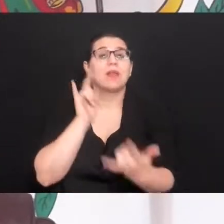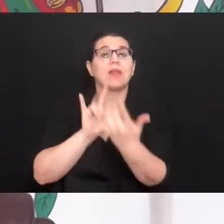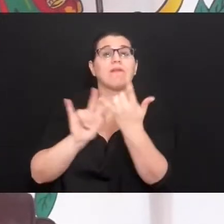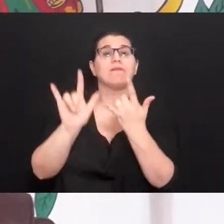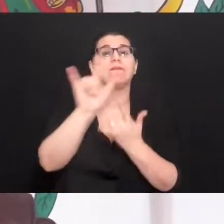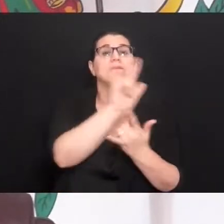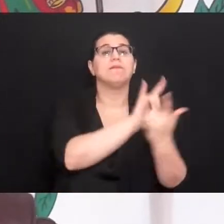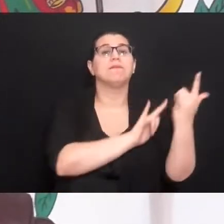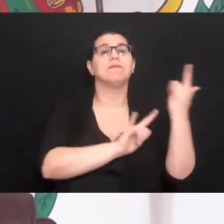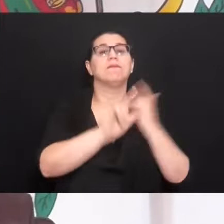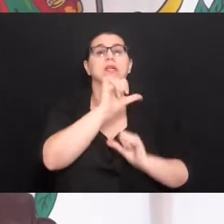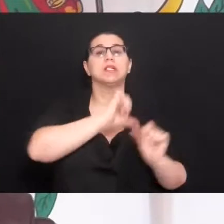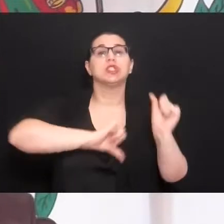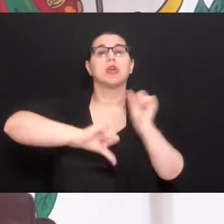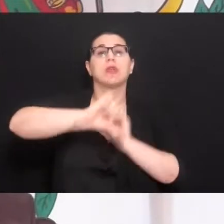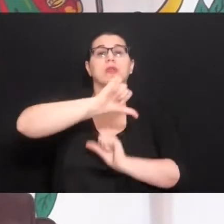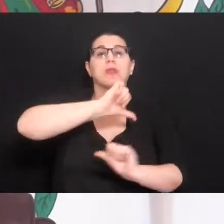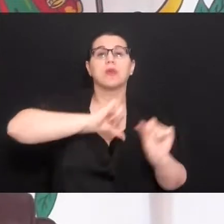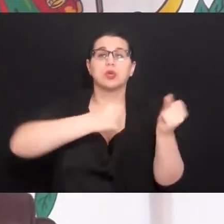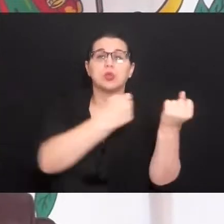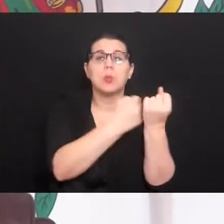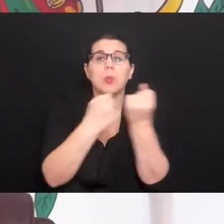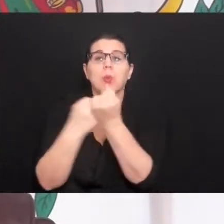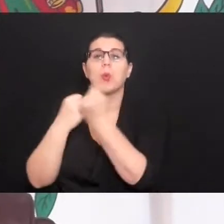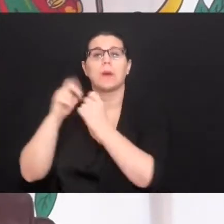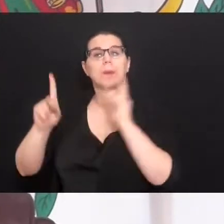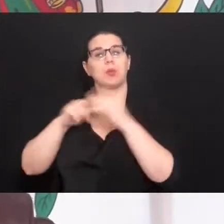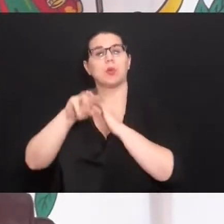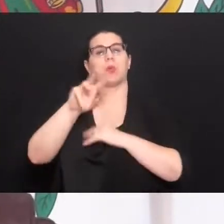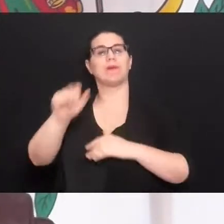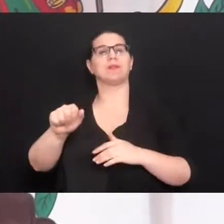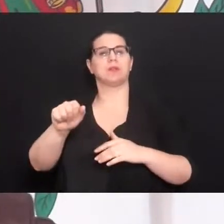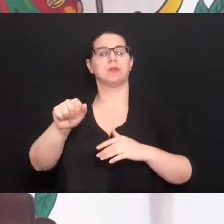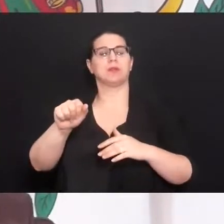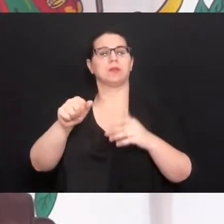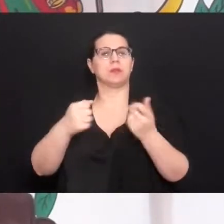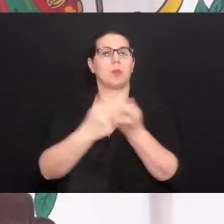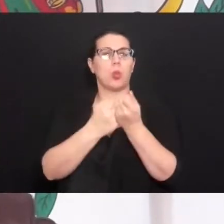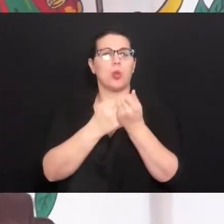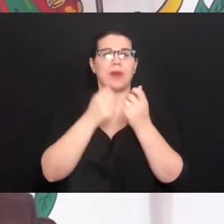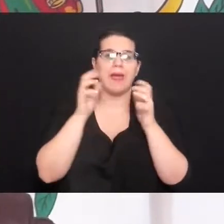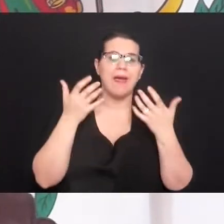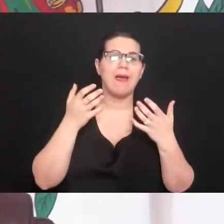West Virginians and support our effort in every way. God bless each and every one of you.